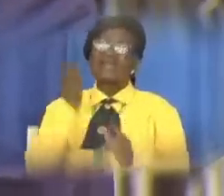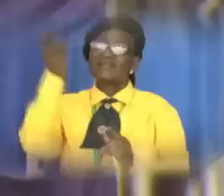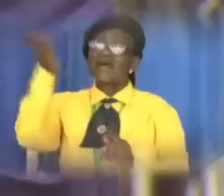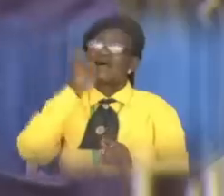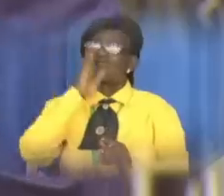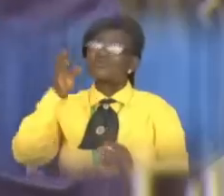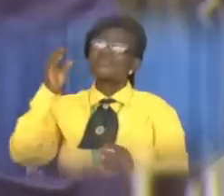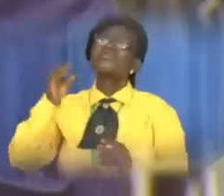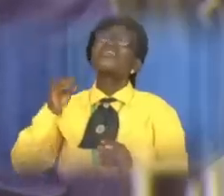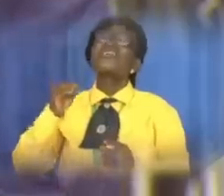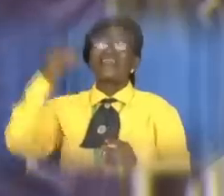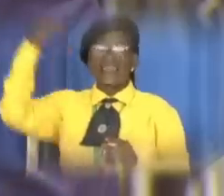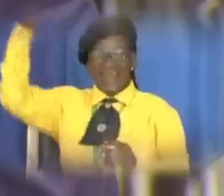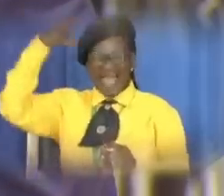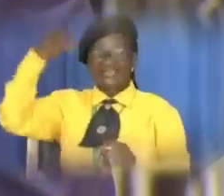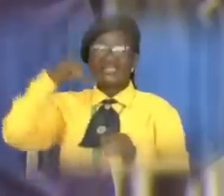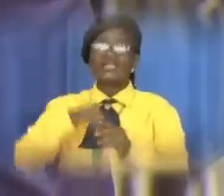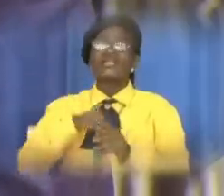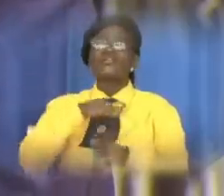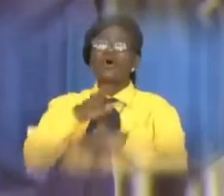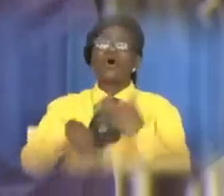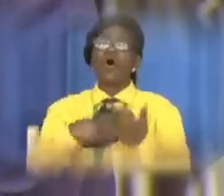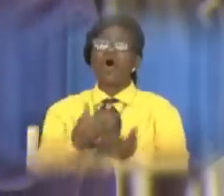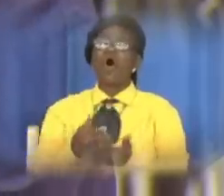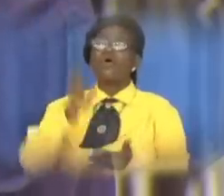In all your churches, let there be light.